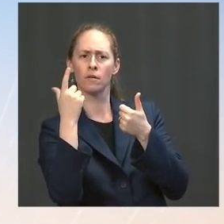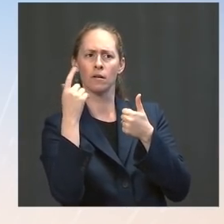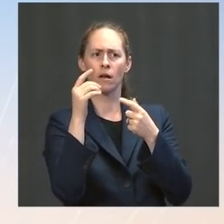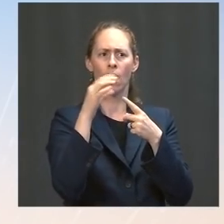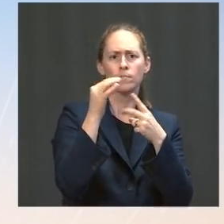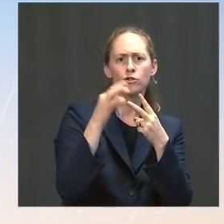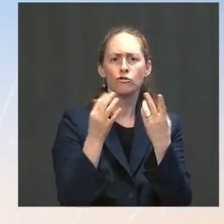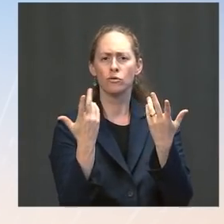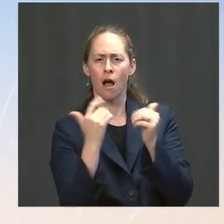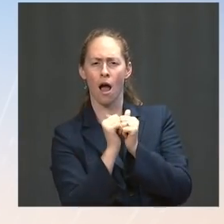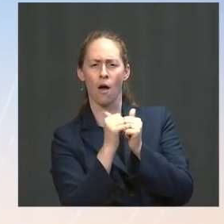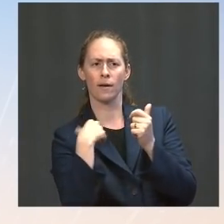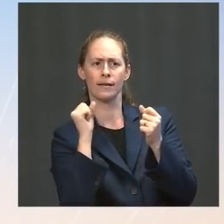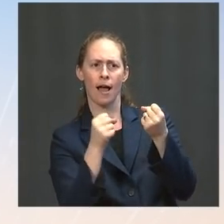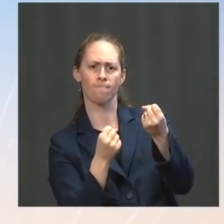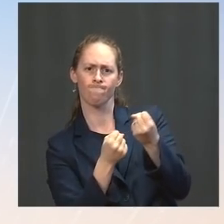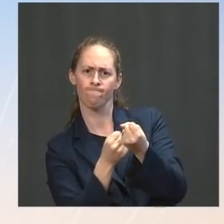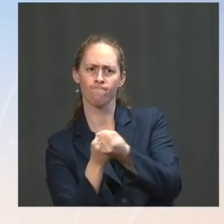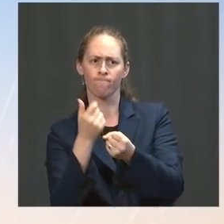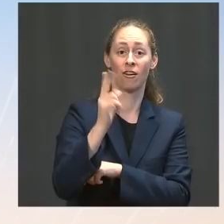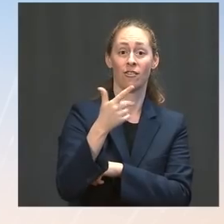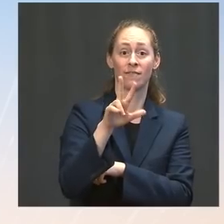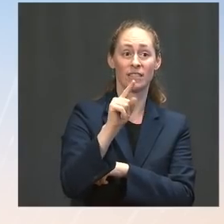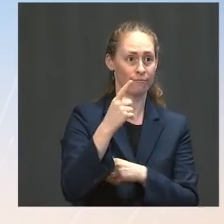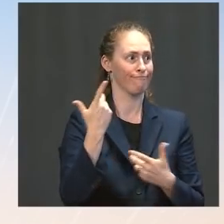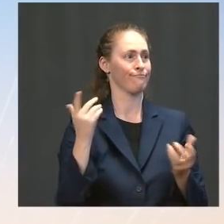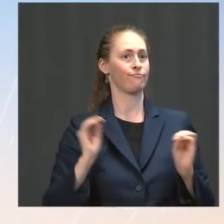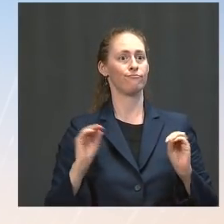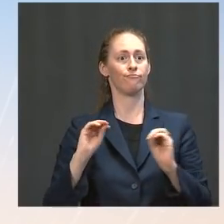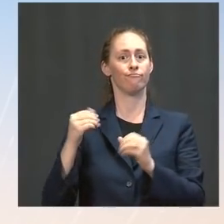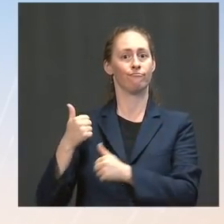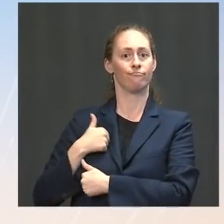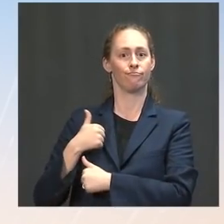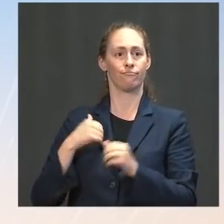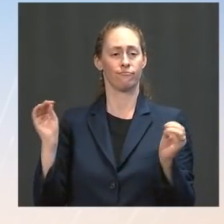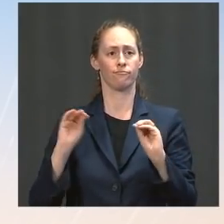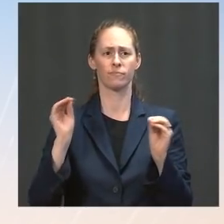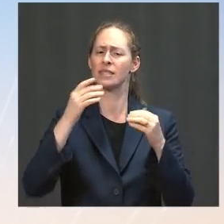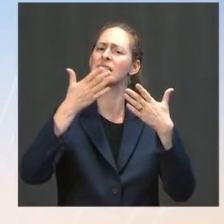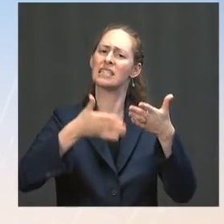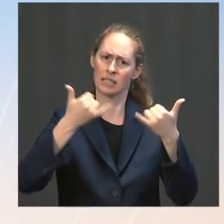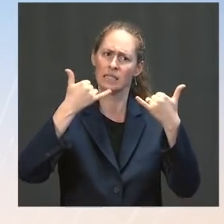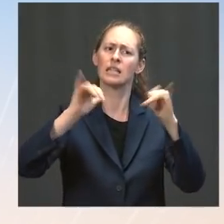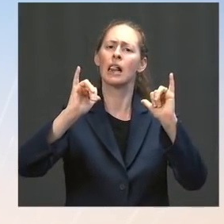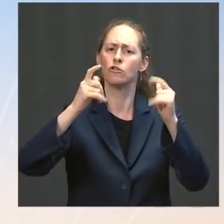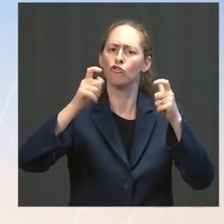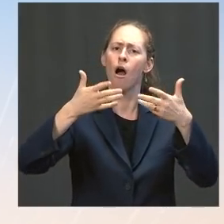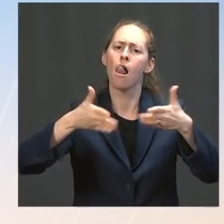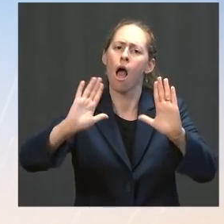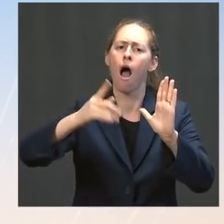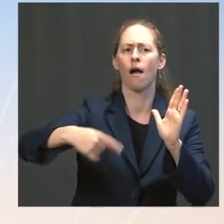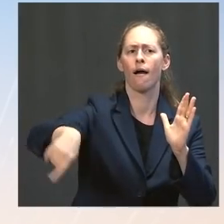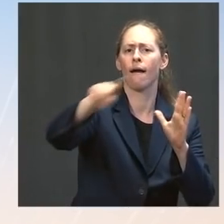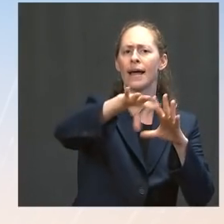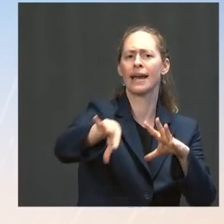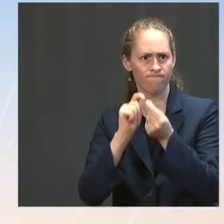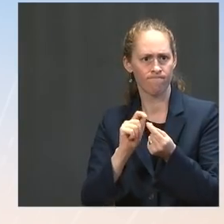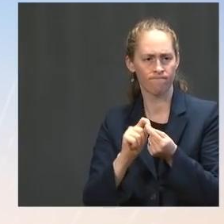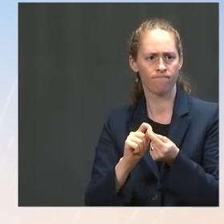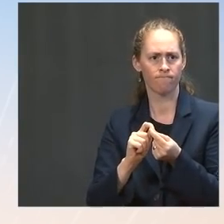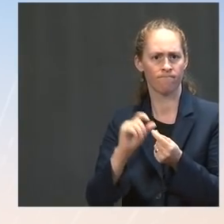that easier. So today, the Treasury Department is strengthening existing guidance and implementing new policies to ensure that state and local grantees